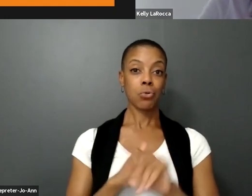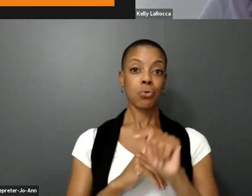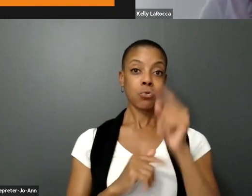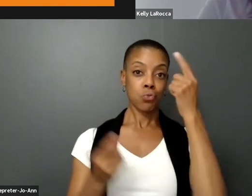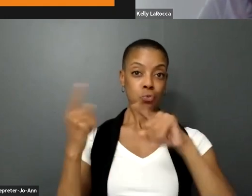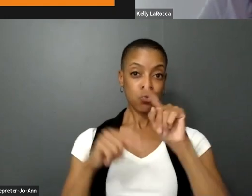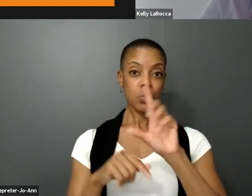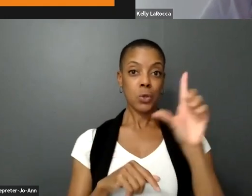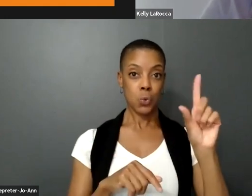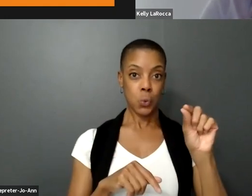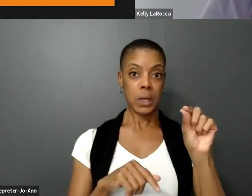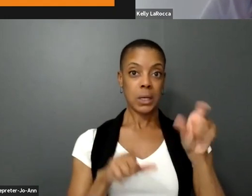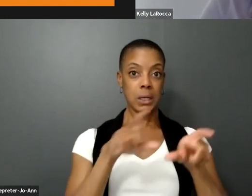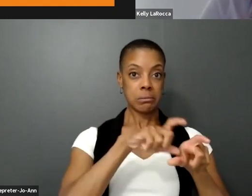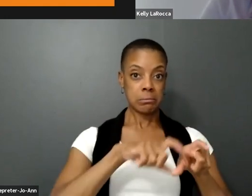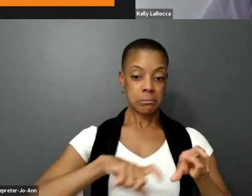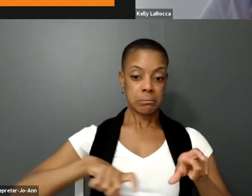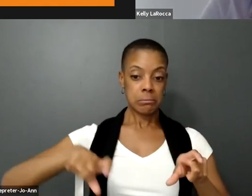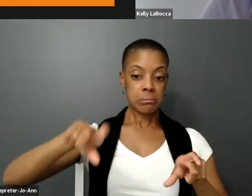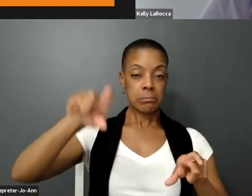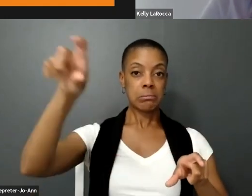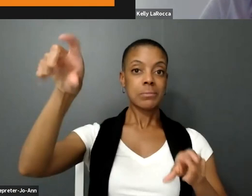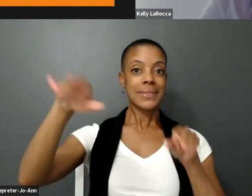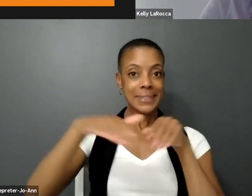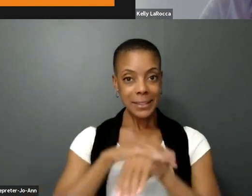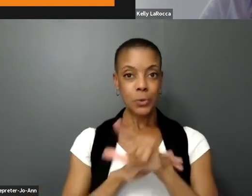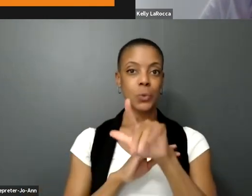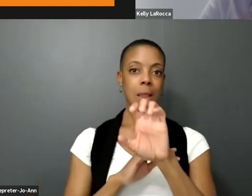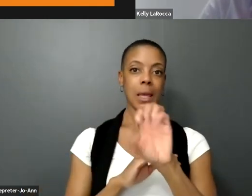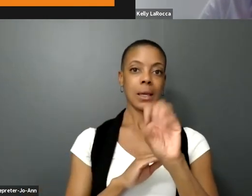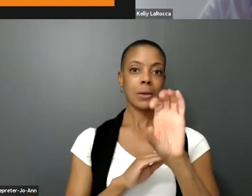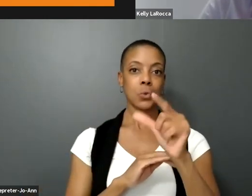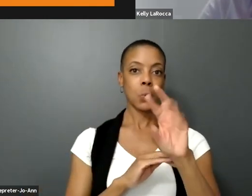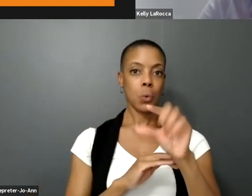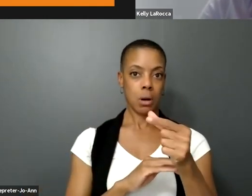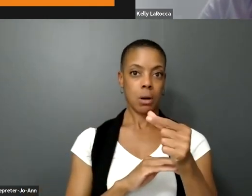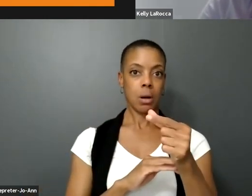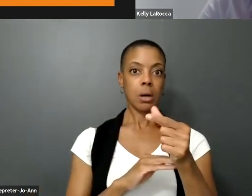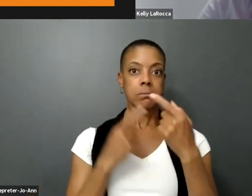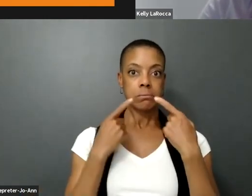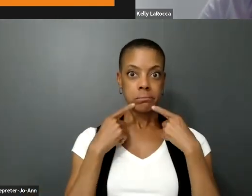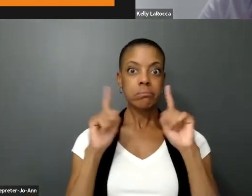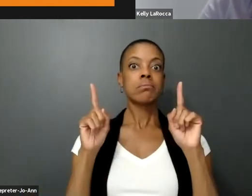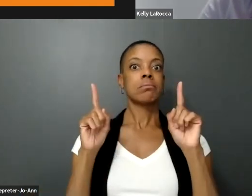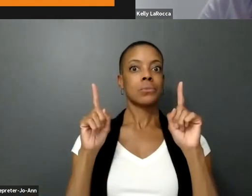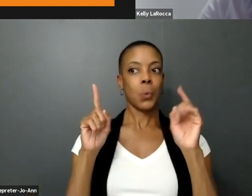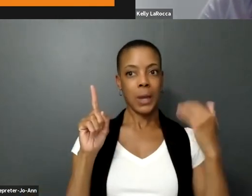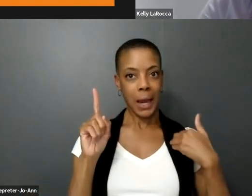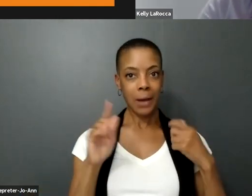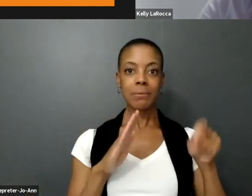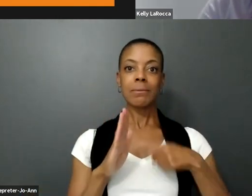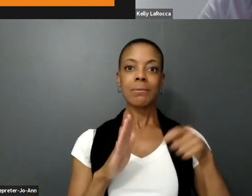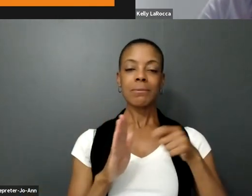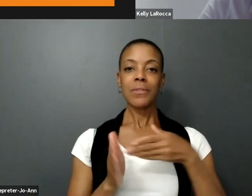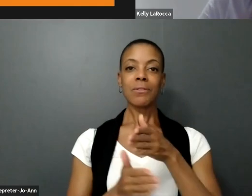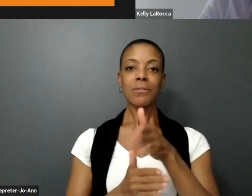that do stretch along into Lake Scugog, and now we're finally exercising our fishing rights again, and so I'm very